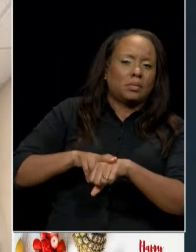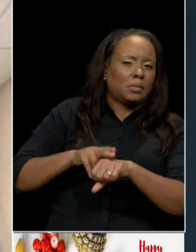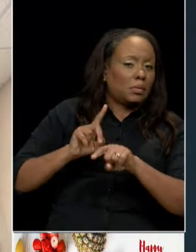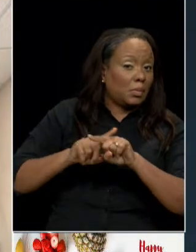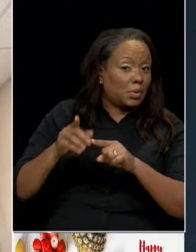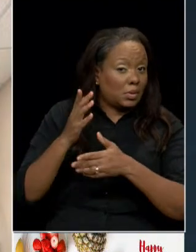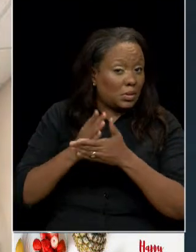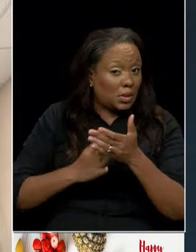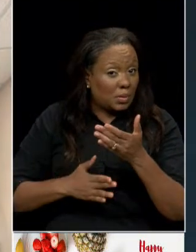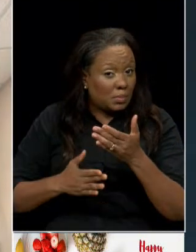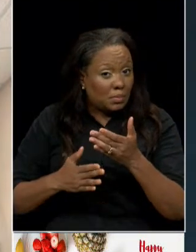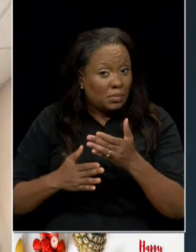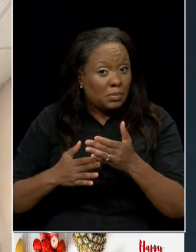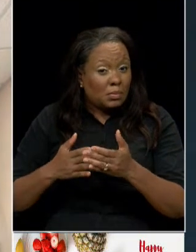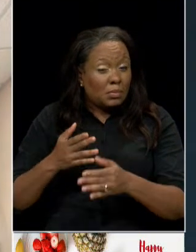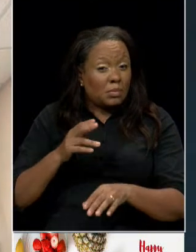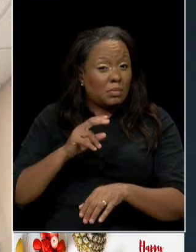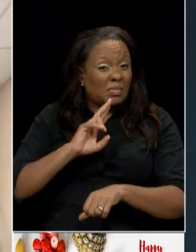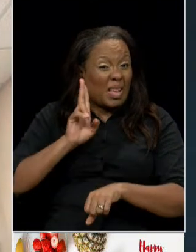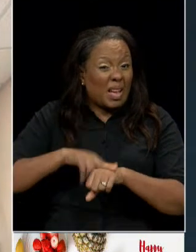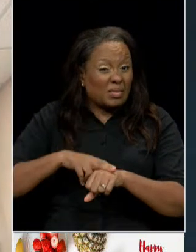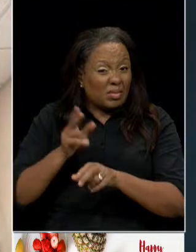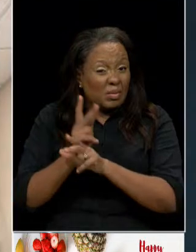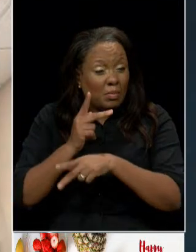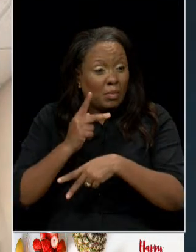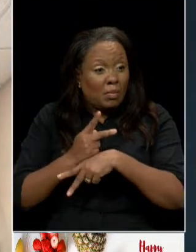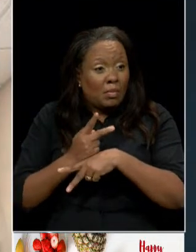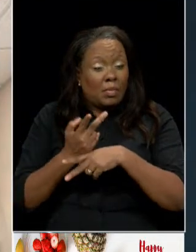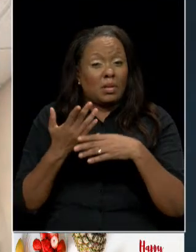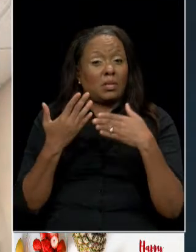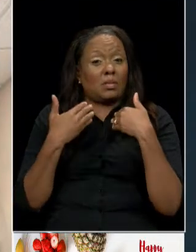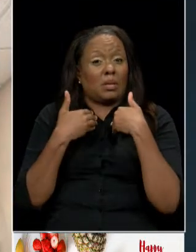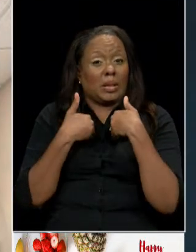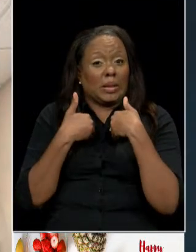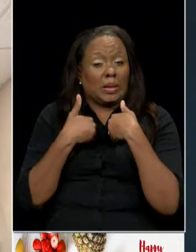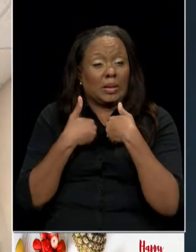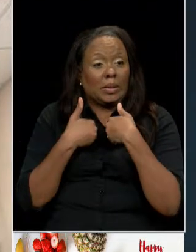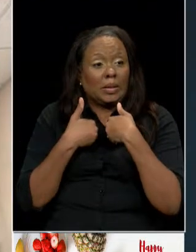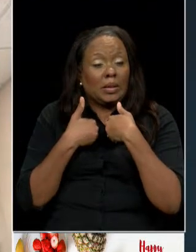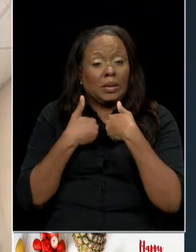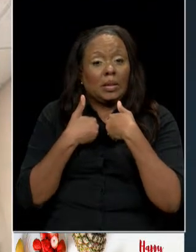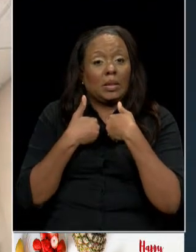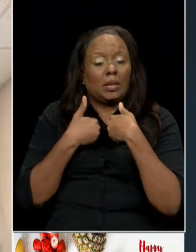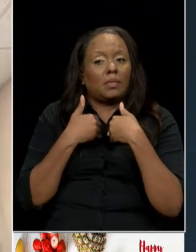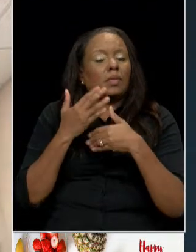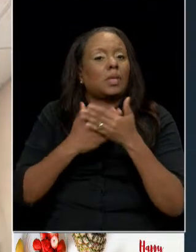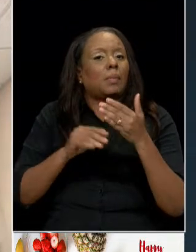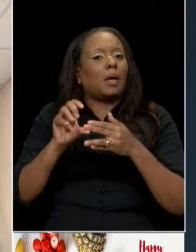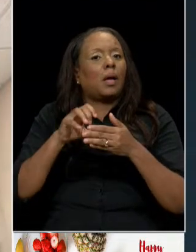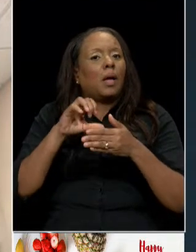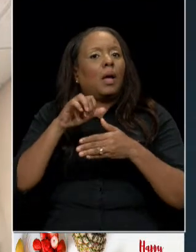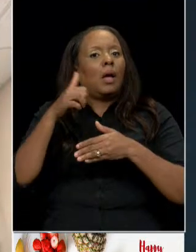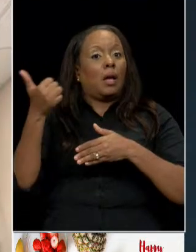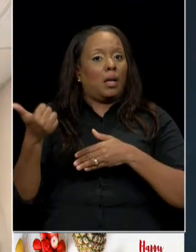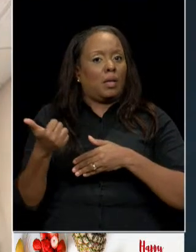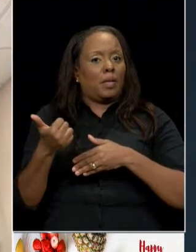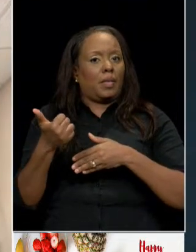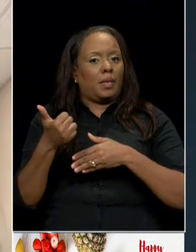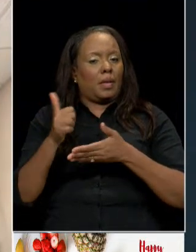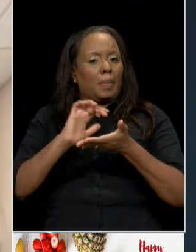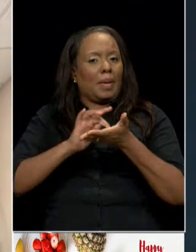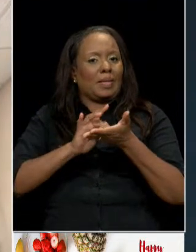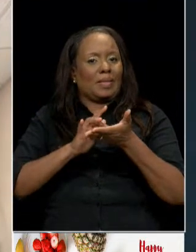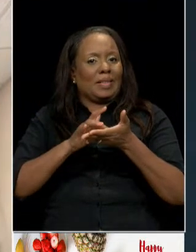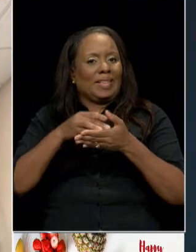contain sometimes low doses of the common sildenafil and tadalafil, and that is really what actually is giving